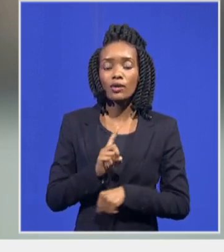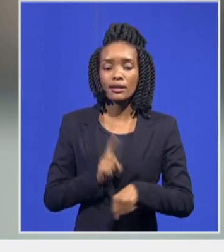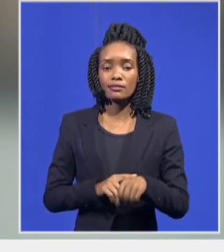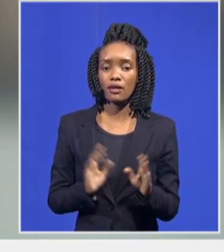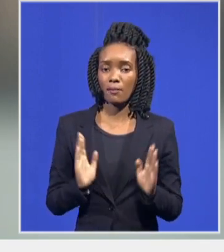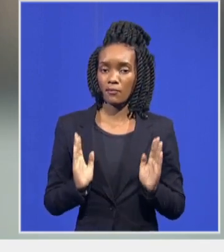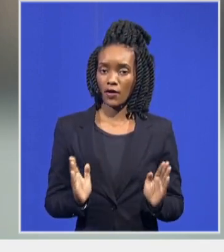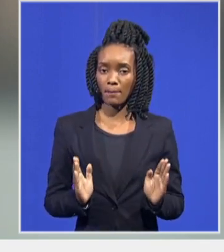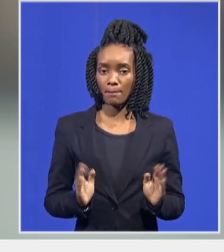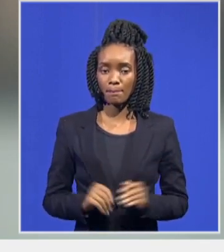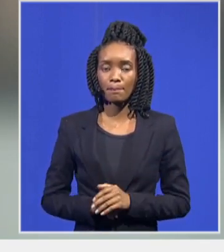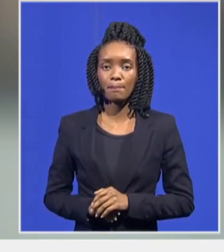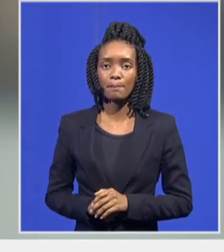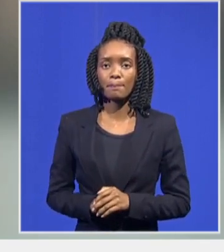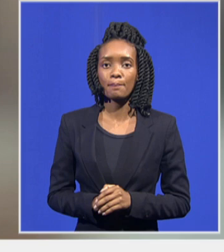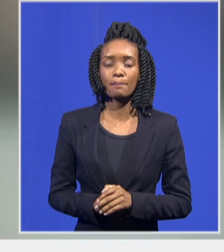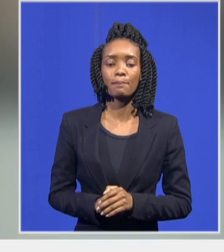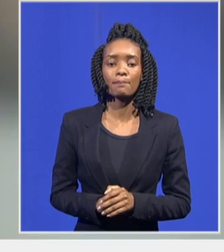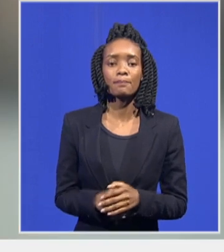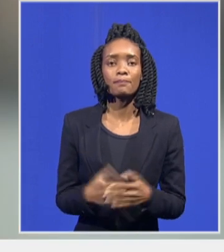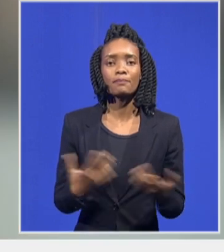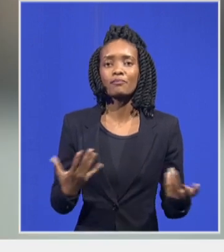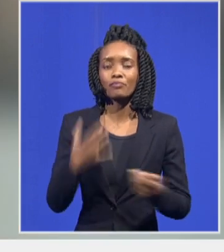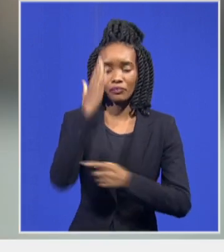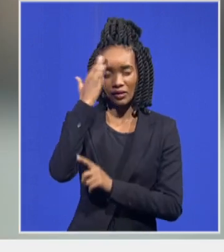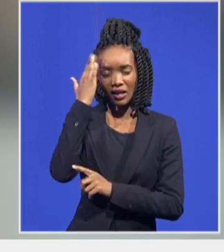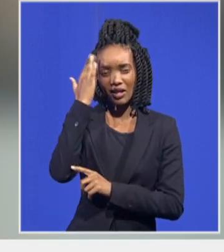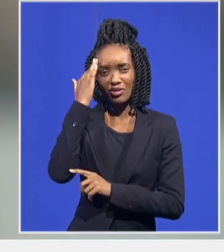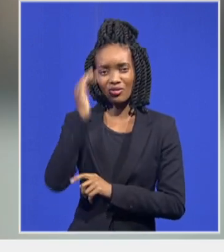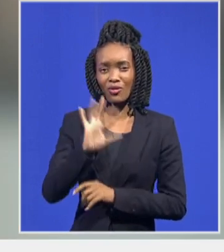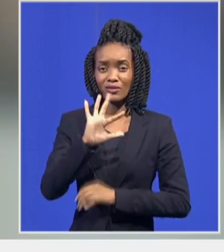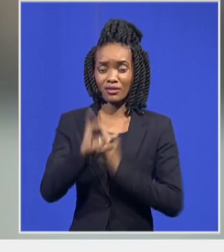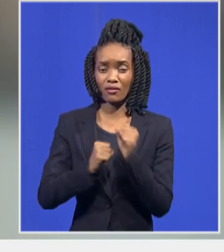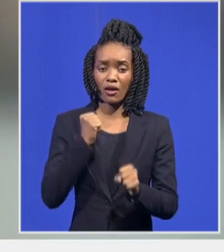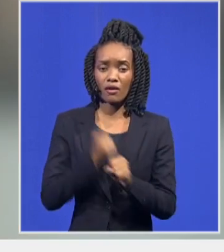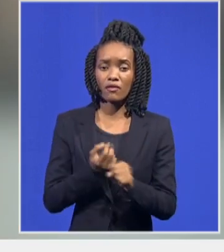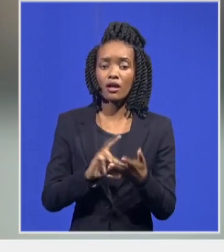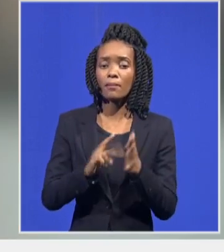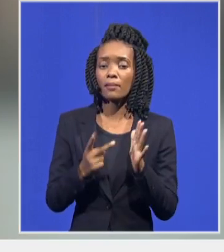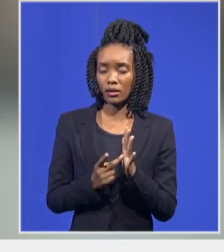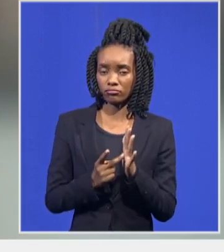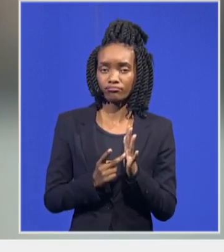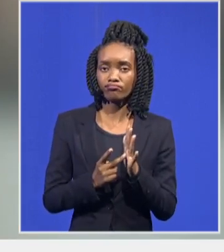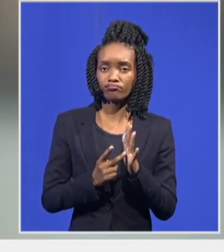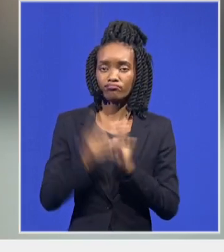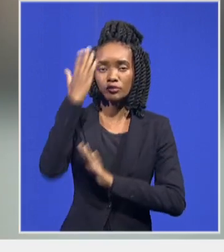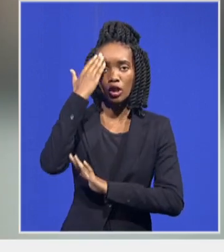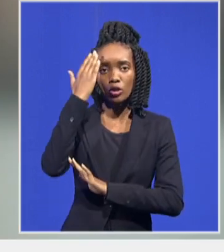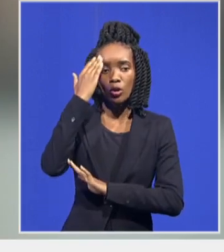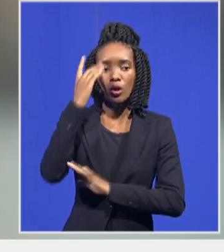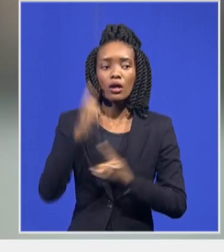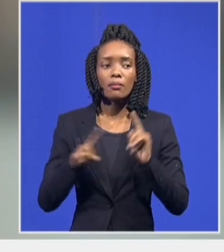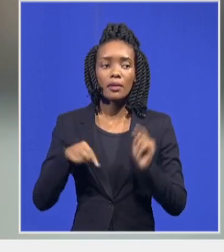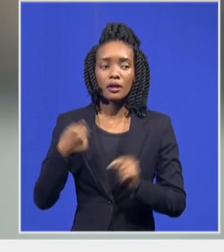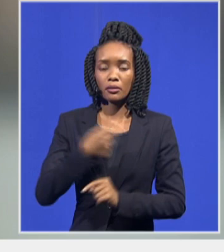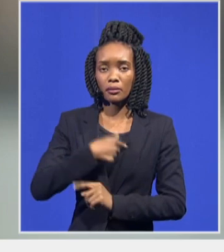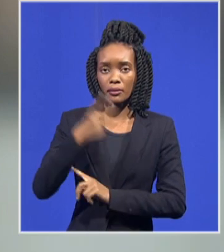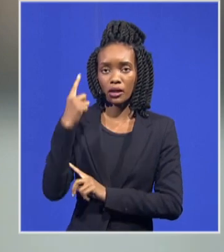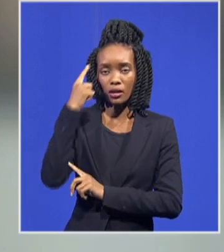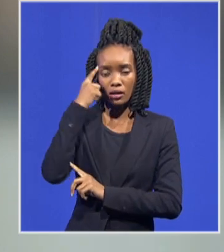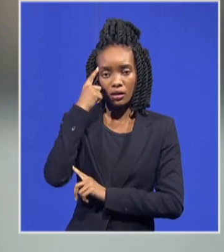So, I know this is a 5-year plan. We think it's going to